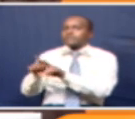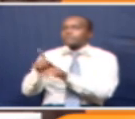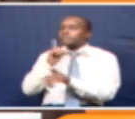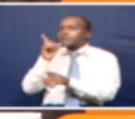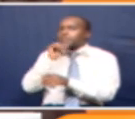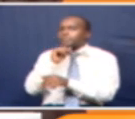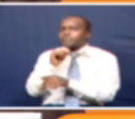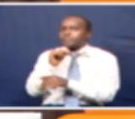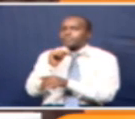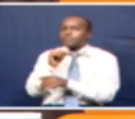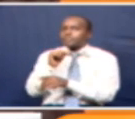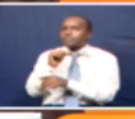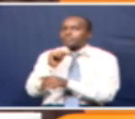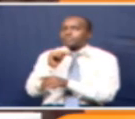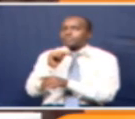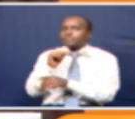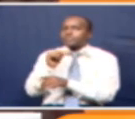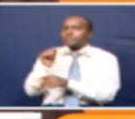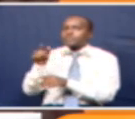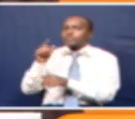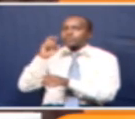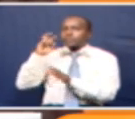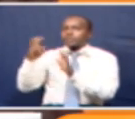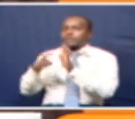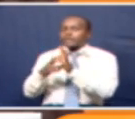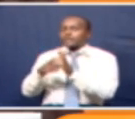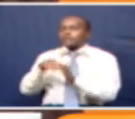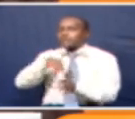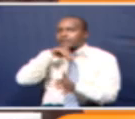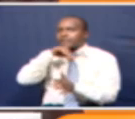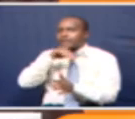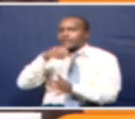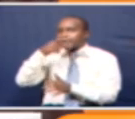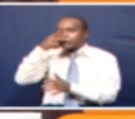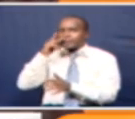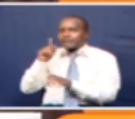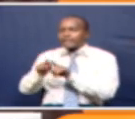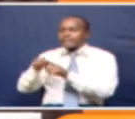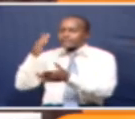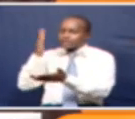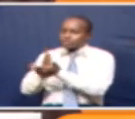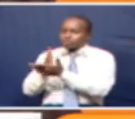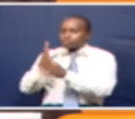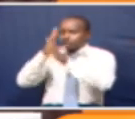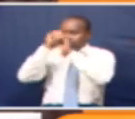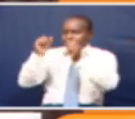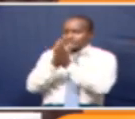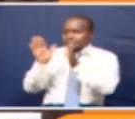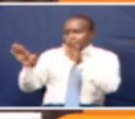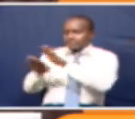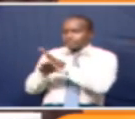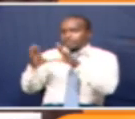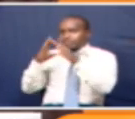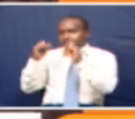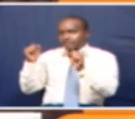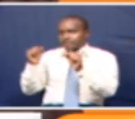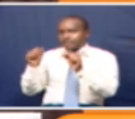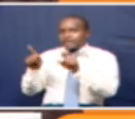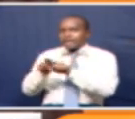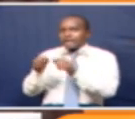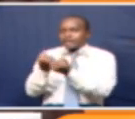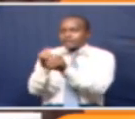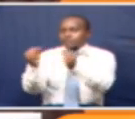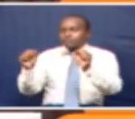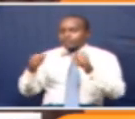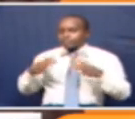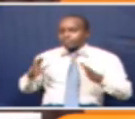that you recognize Raila and Kalonzo as the legitimate president and deputy president, and as a sovereign people,